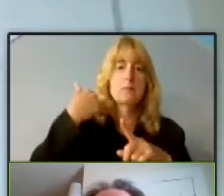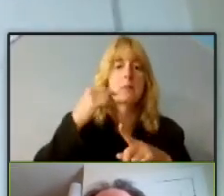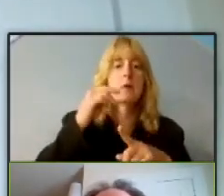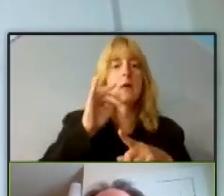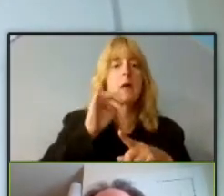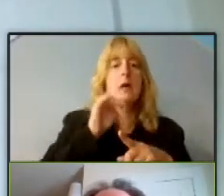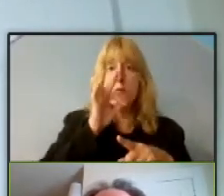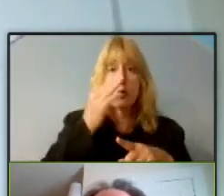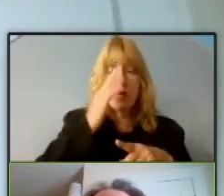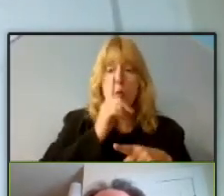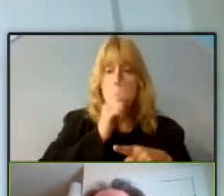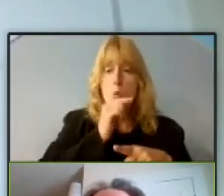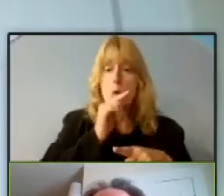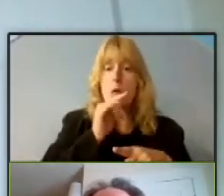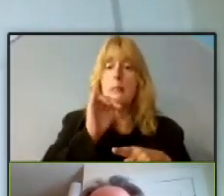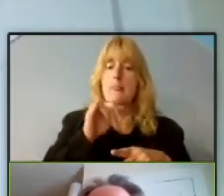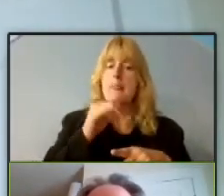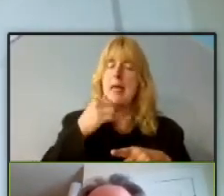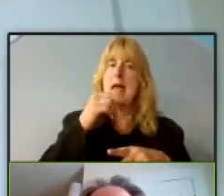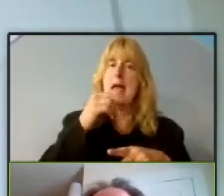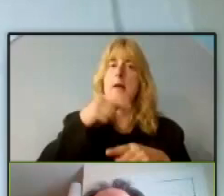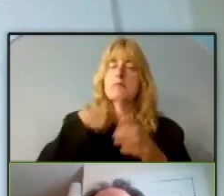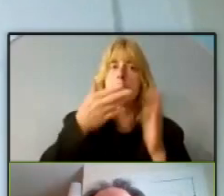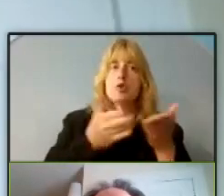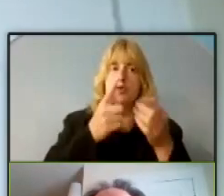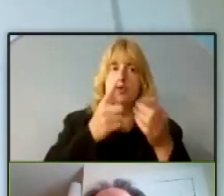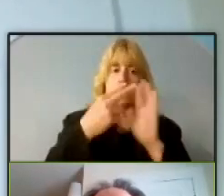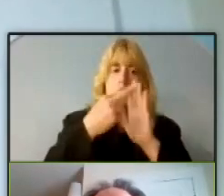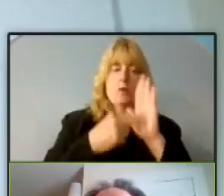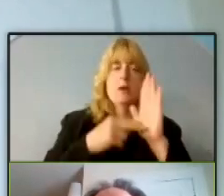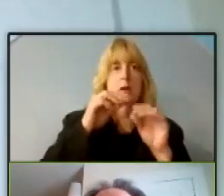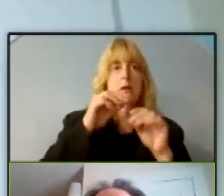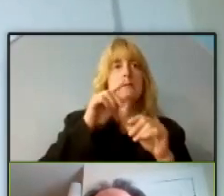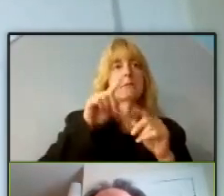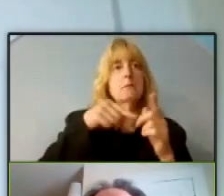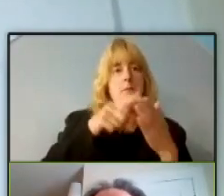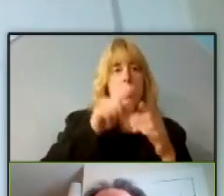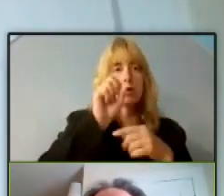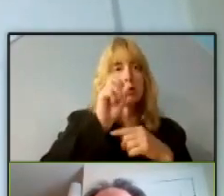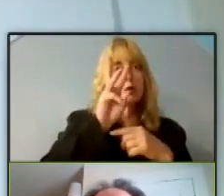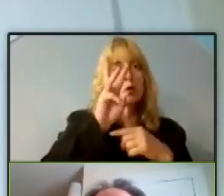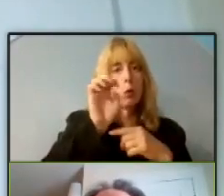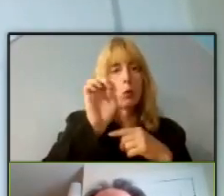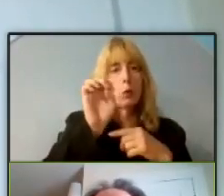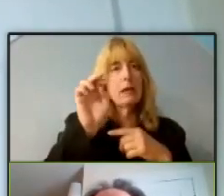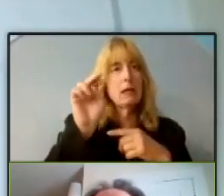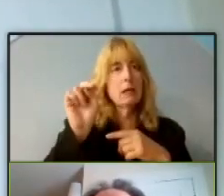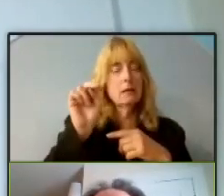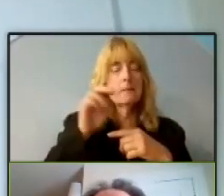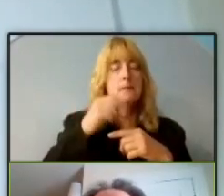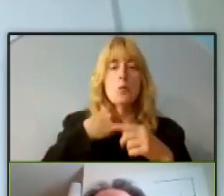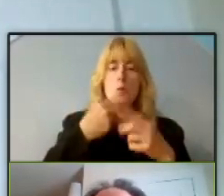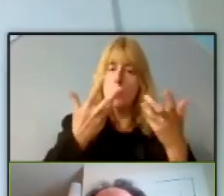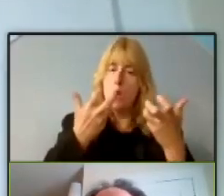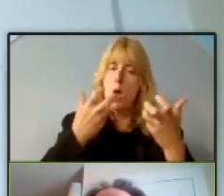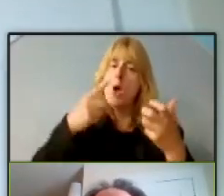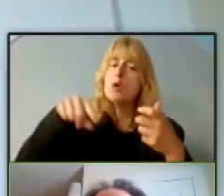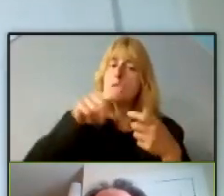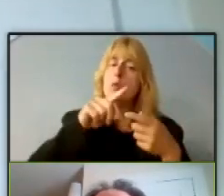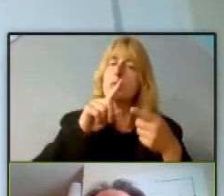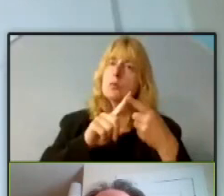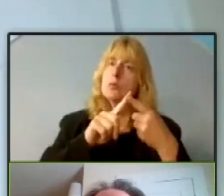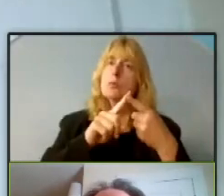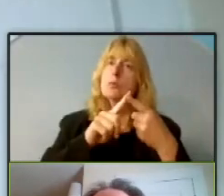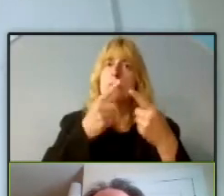is, please, I encourage you to read about him. We ask you that you interrupt racism in your families and